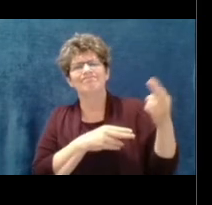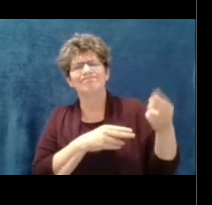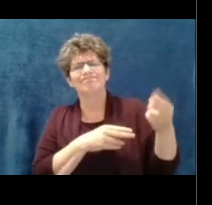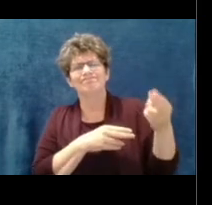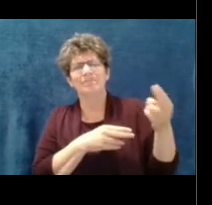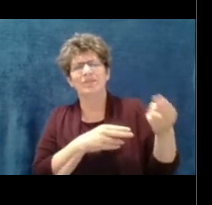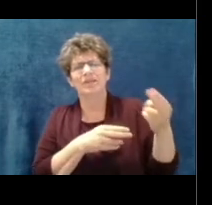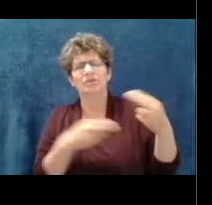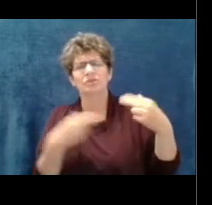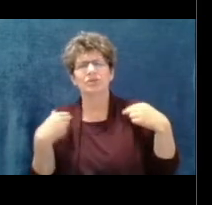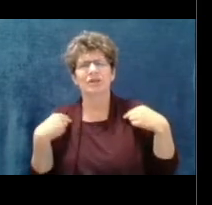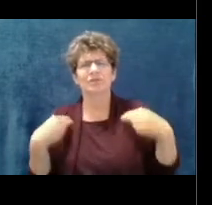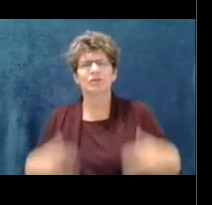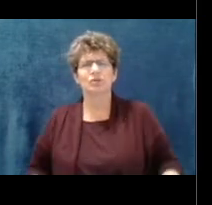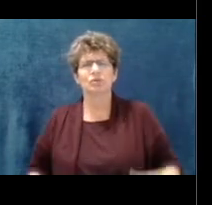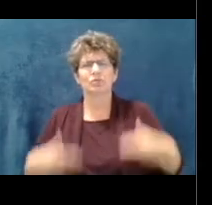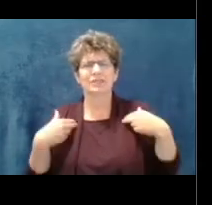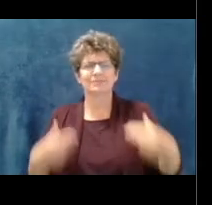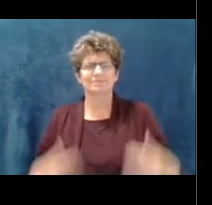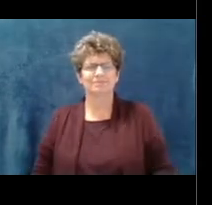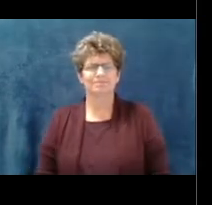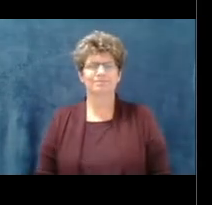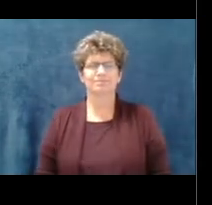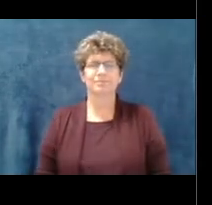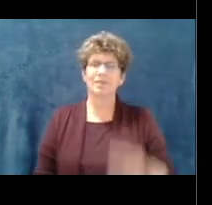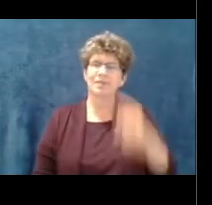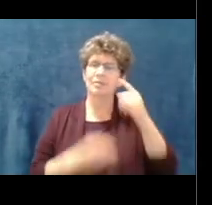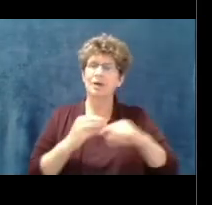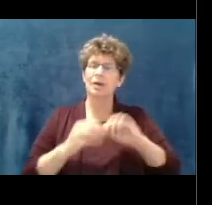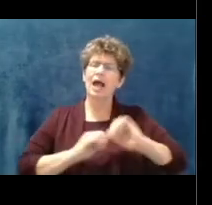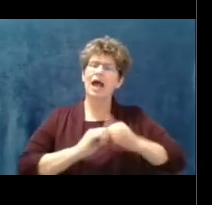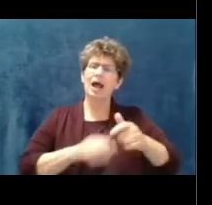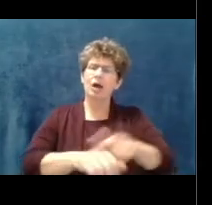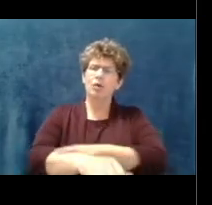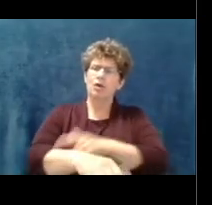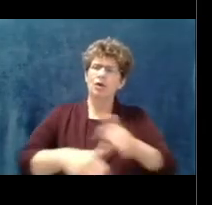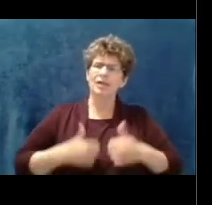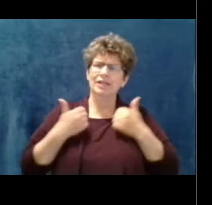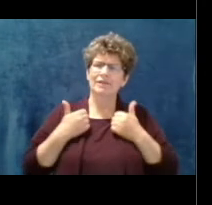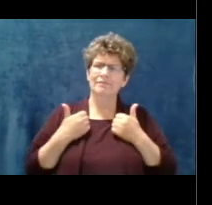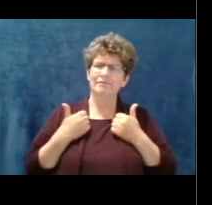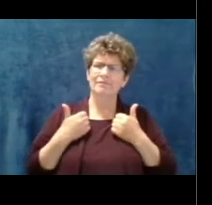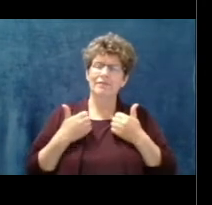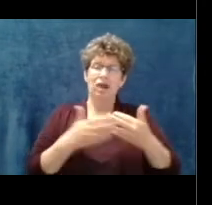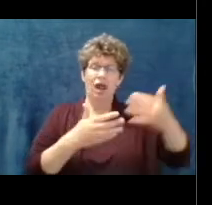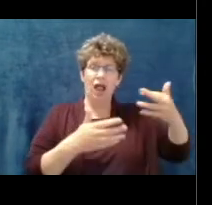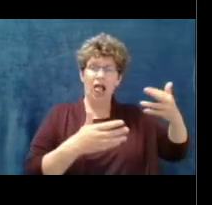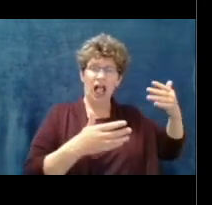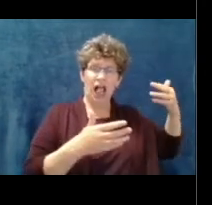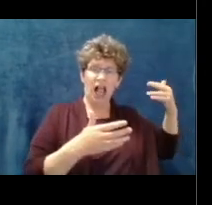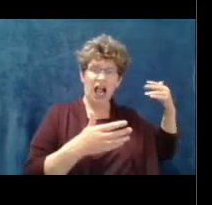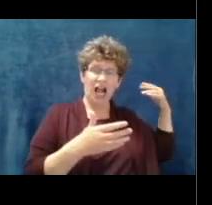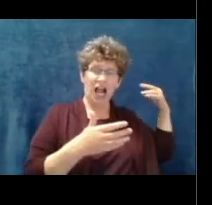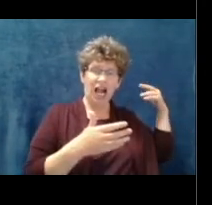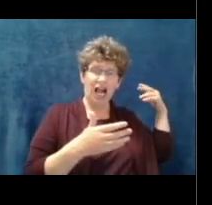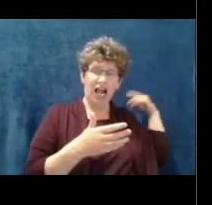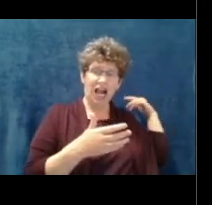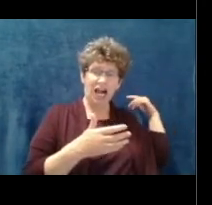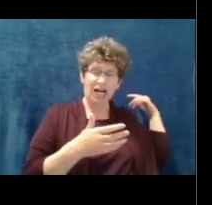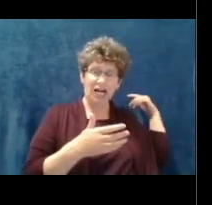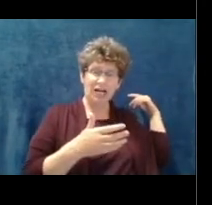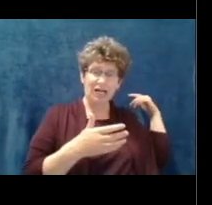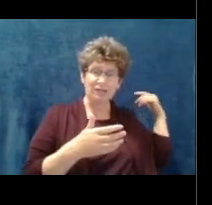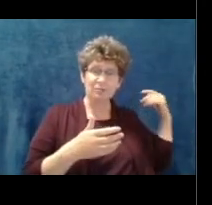So thinking about longevity, if we were living in prehistoric times, our life expectancy would be about